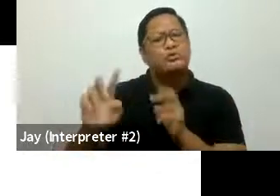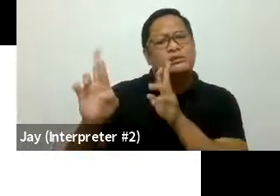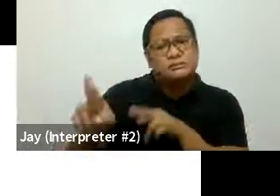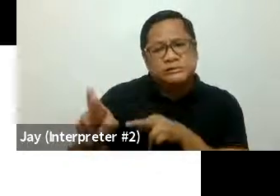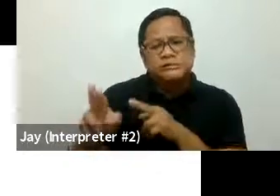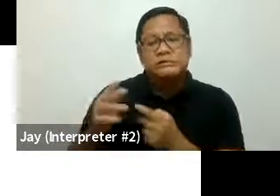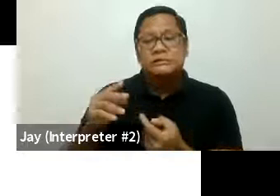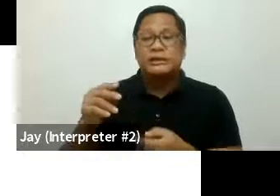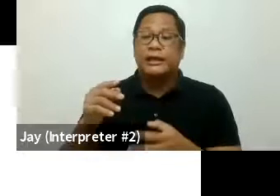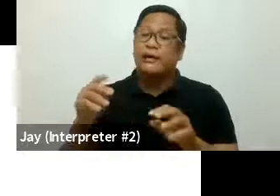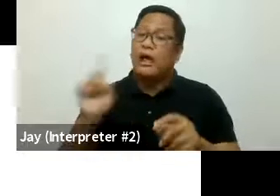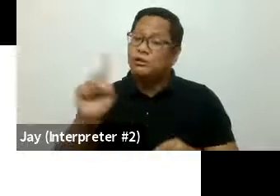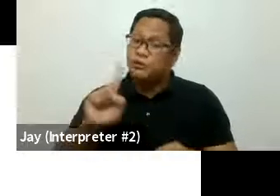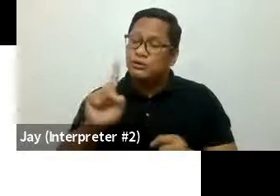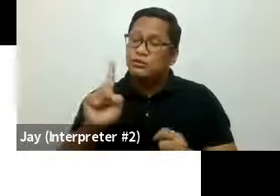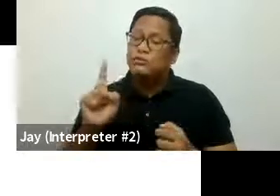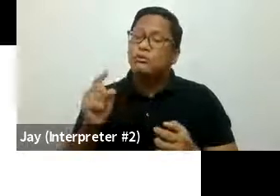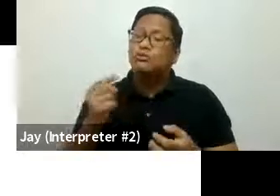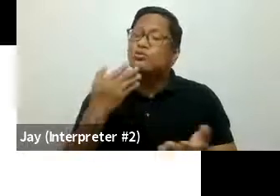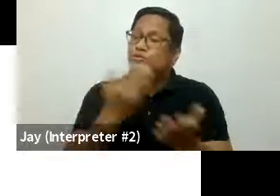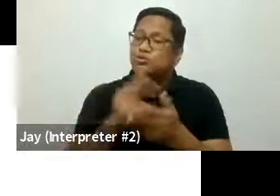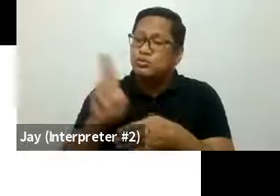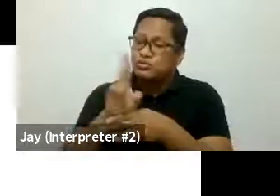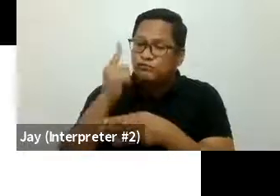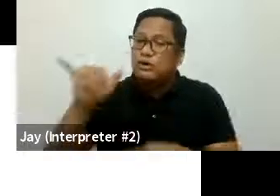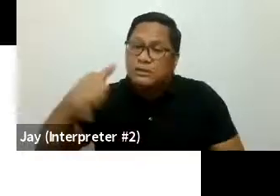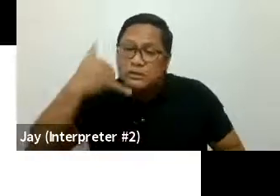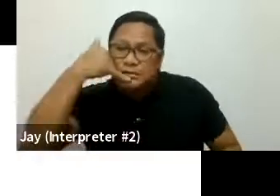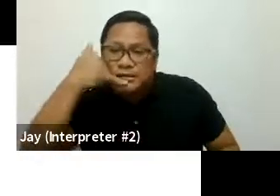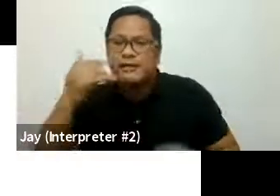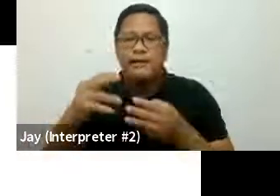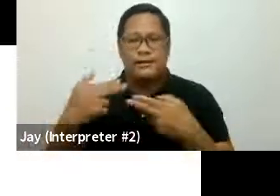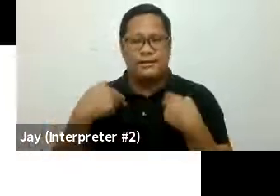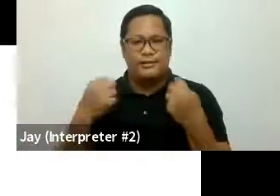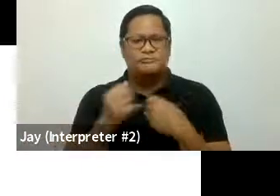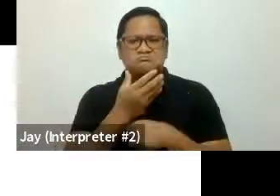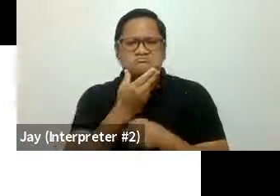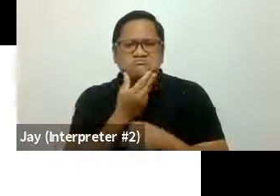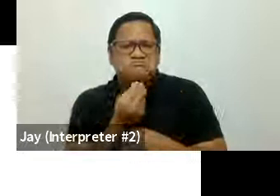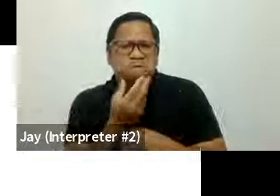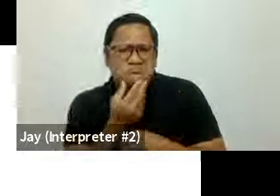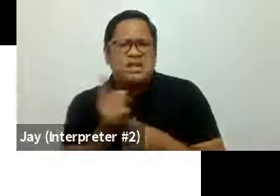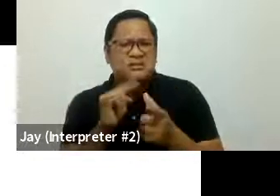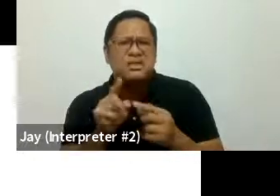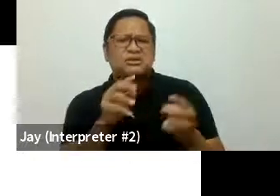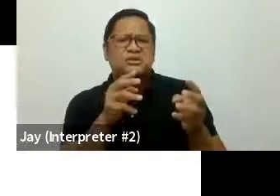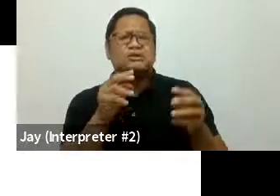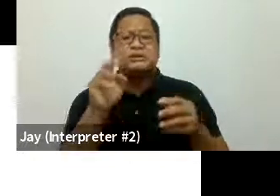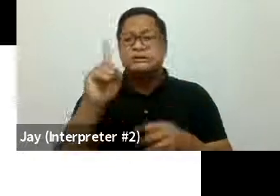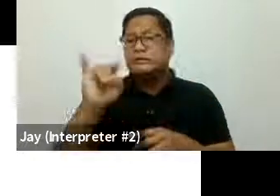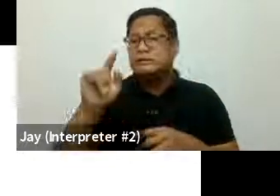excellent use of telehealth and telepharmacy and all that. Just makes you wonder why these tools, digital tools, were